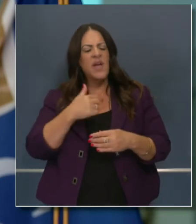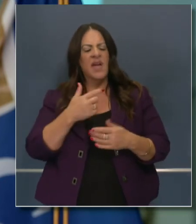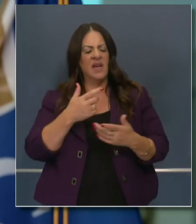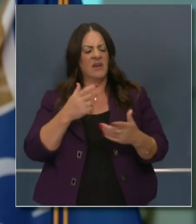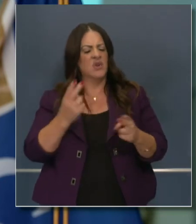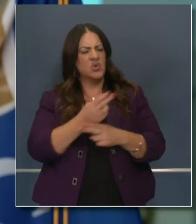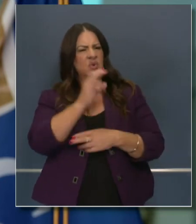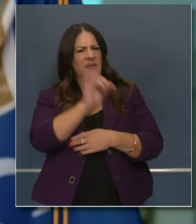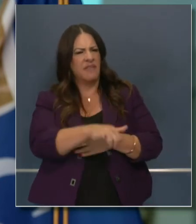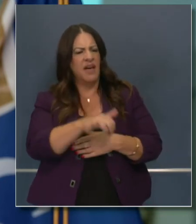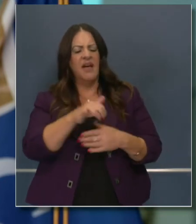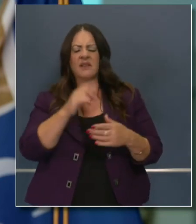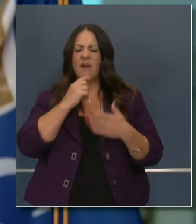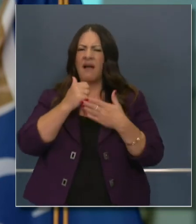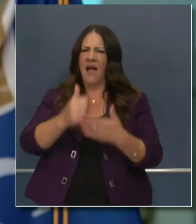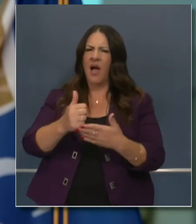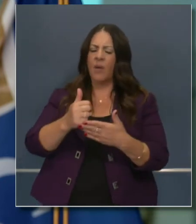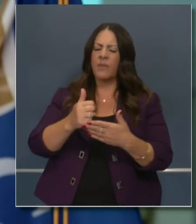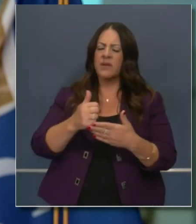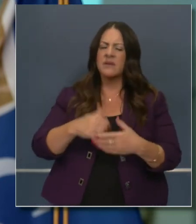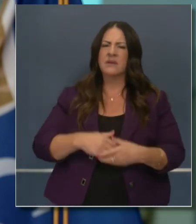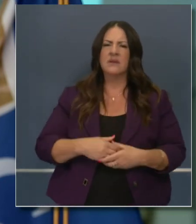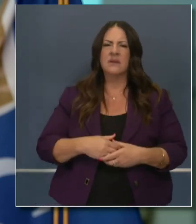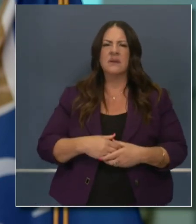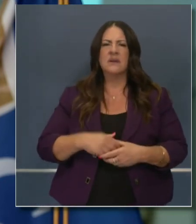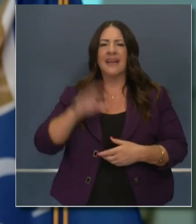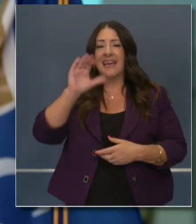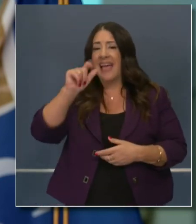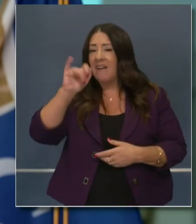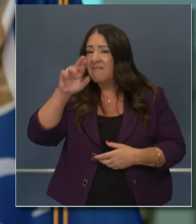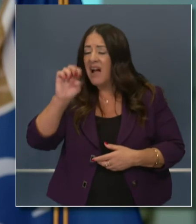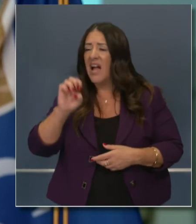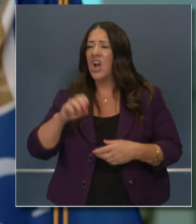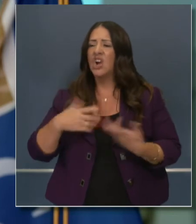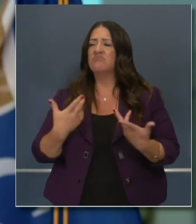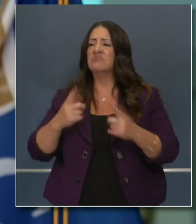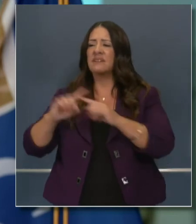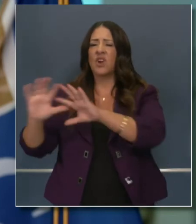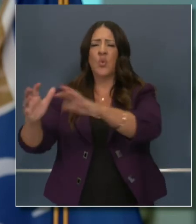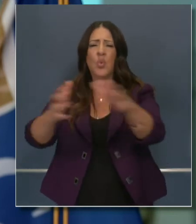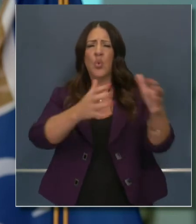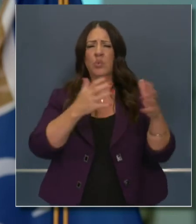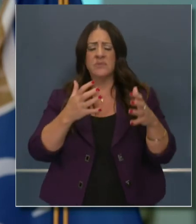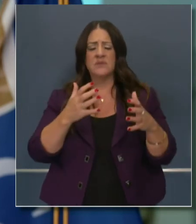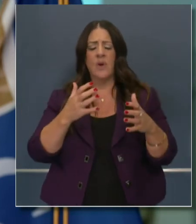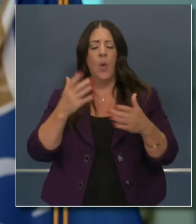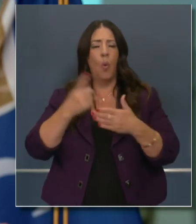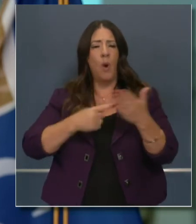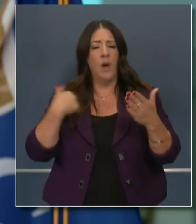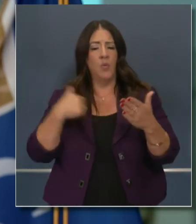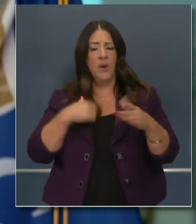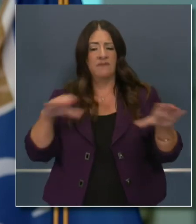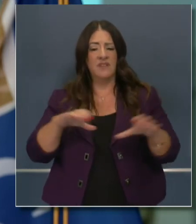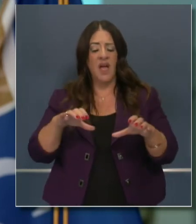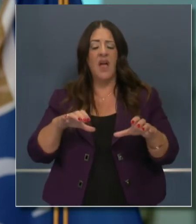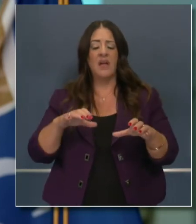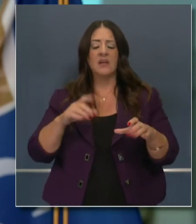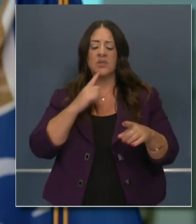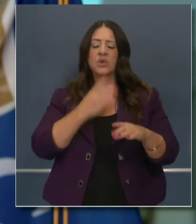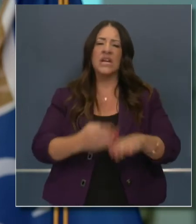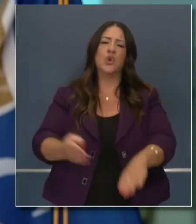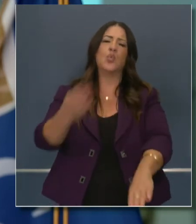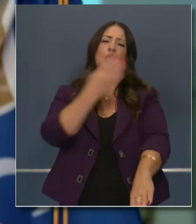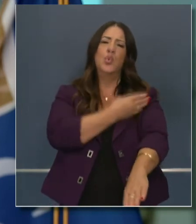You'll be hearing from me and our team at CAL FIRE, Tom Porter, Chief Porter, and others about our efforts to substantially increase